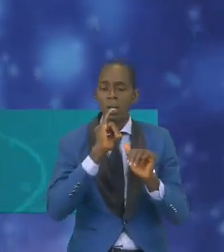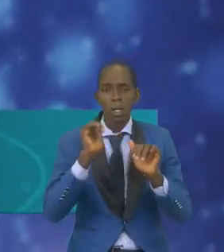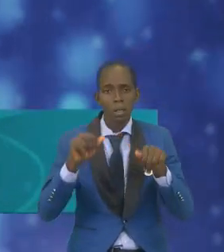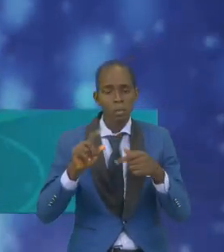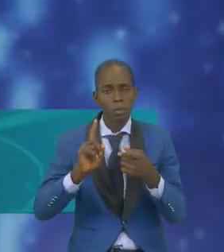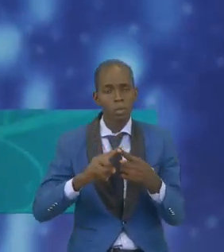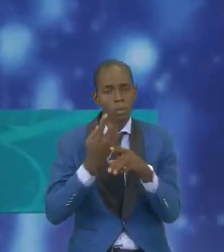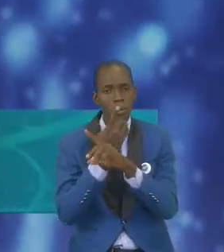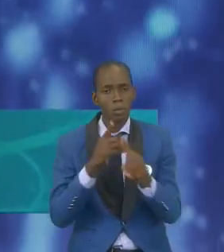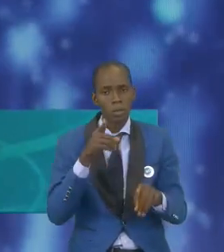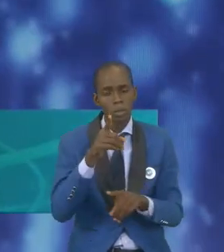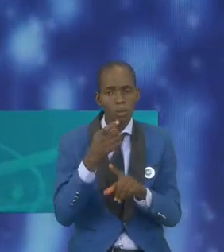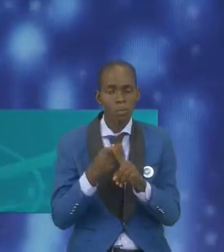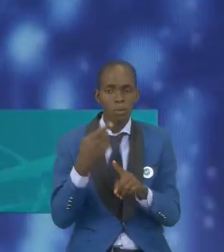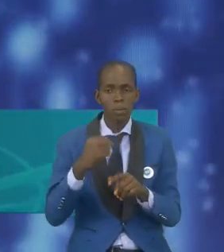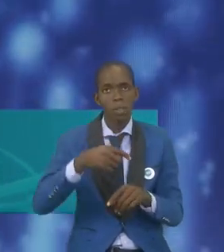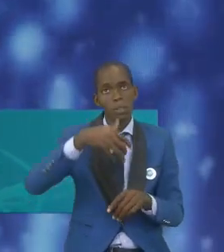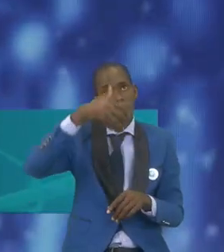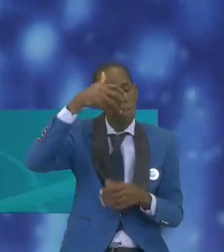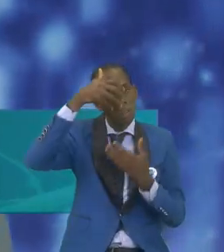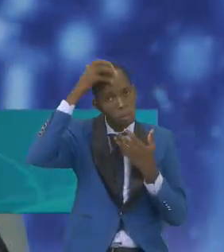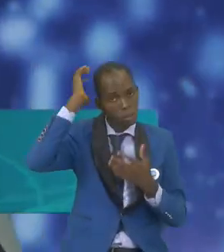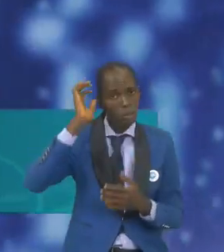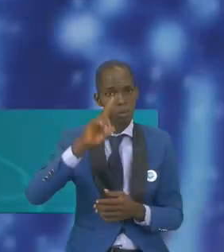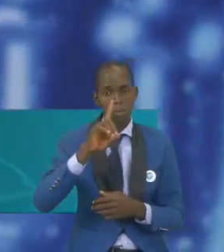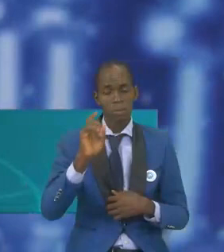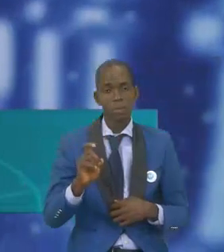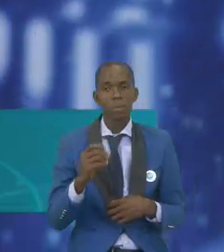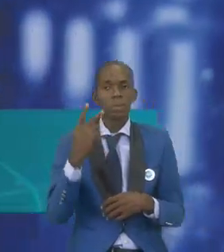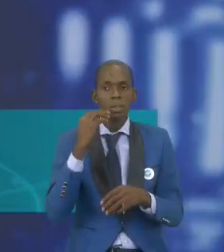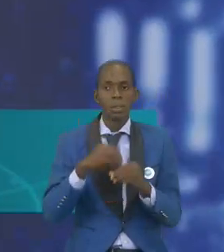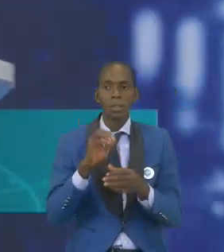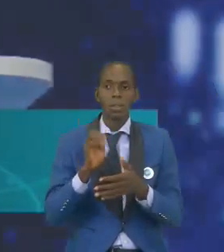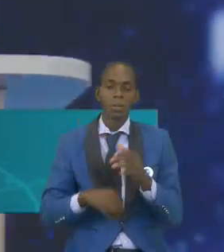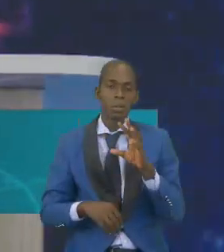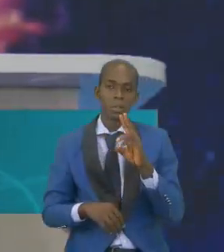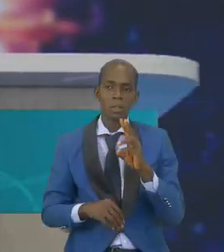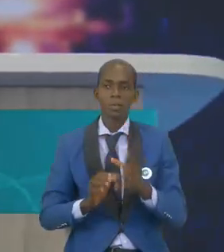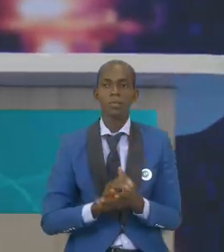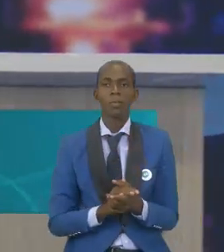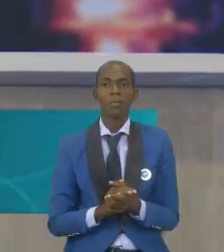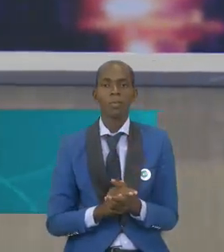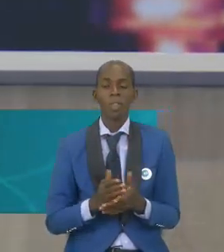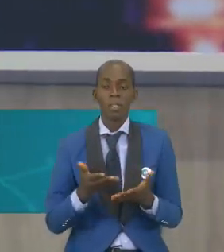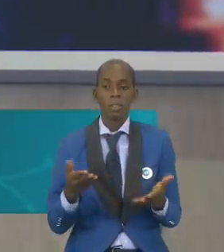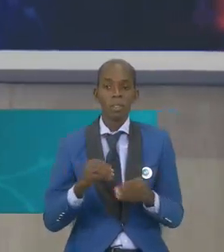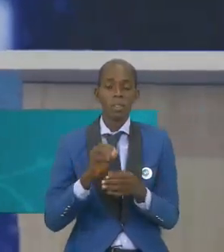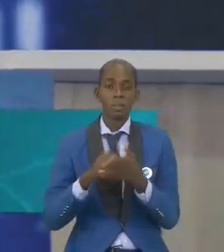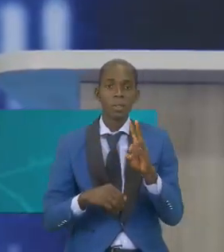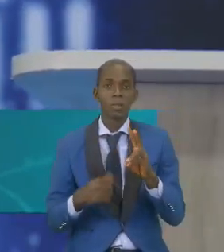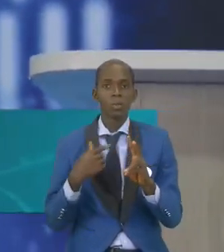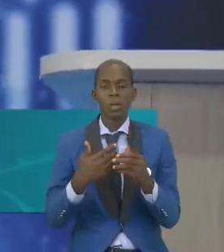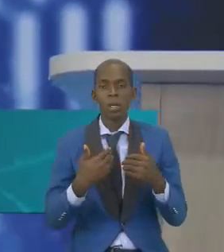from the lions? Chapter 6 of Daniel is where we have a